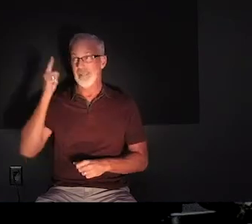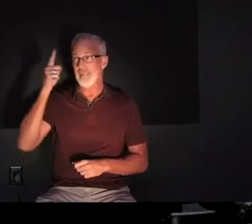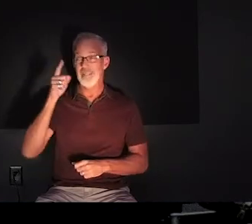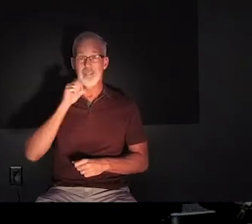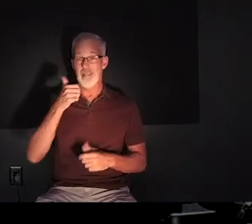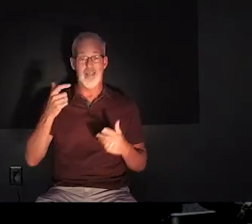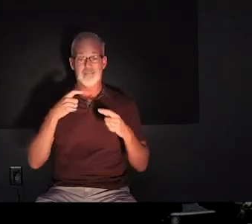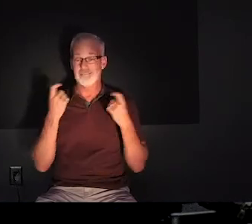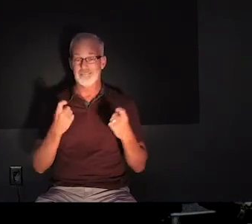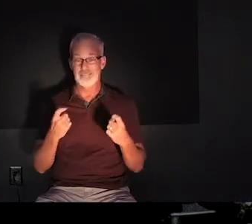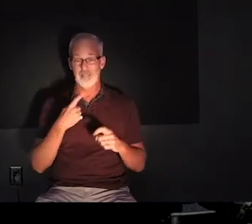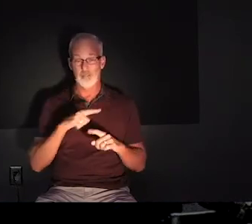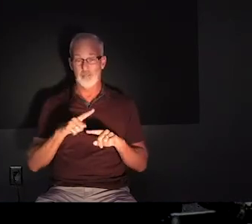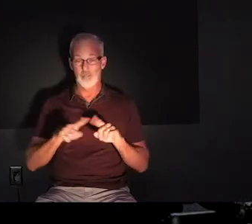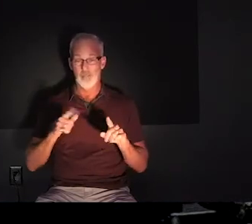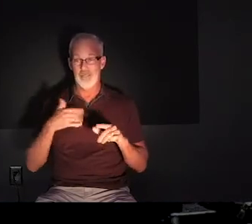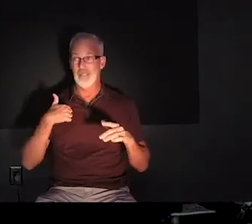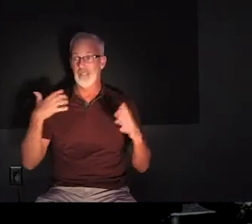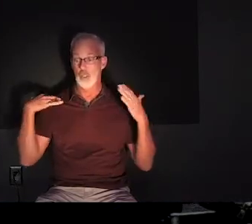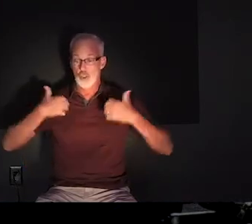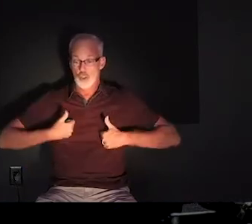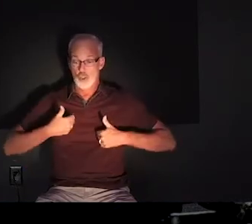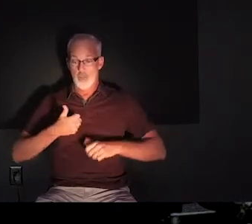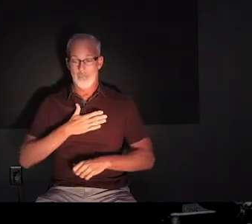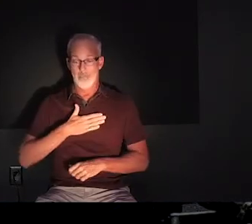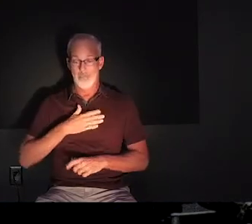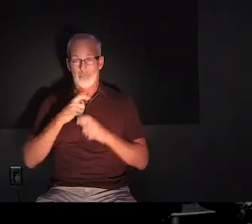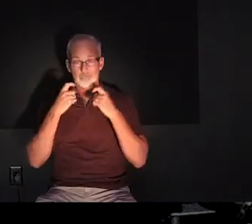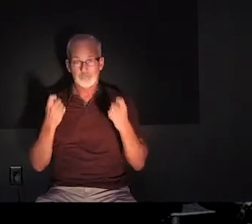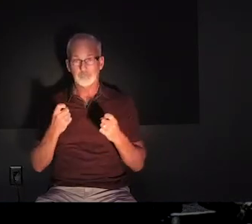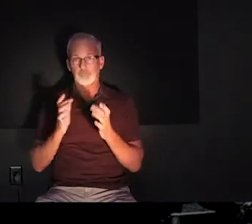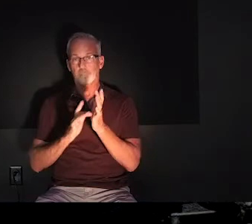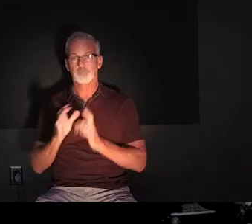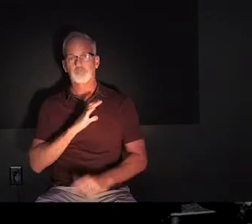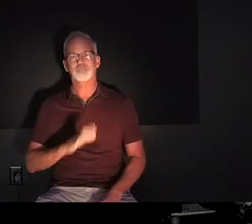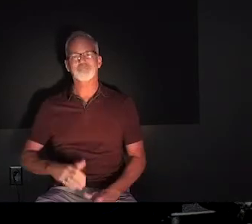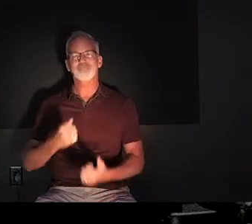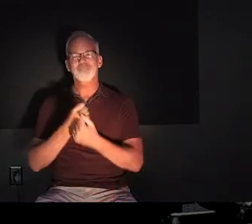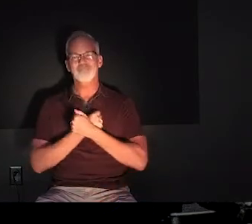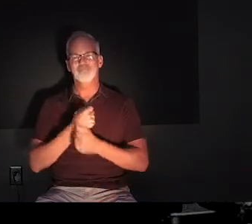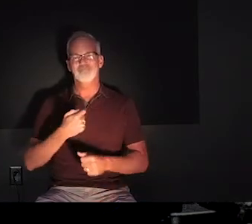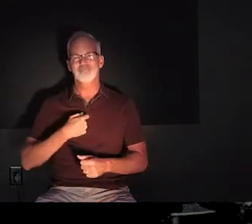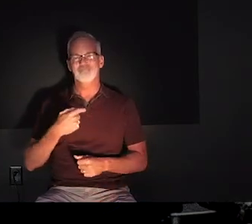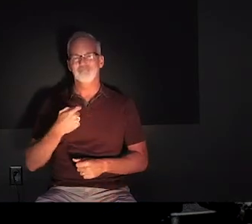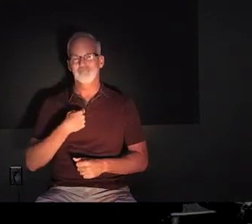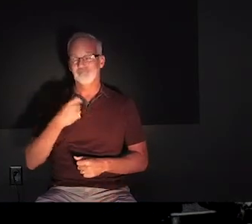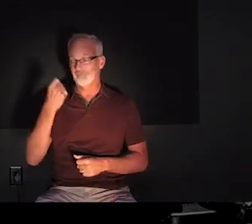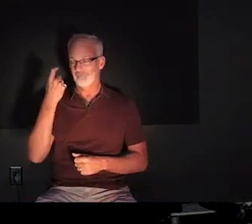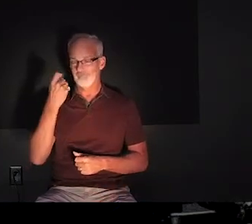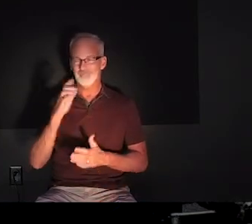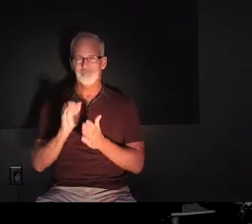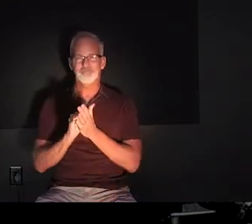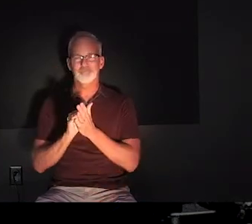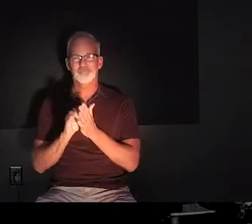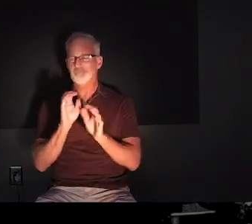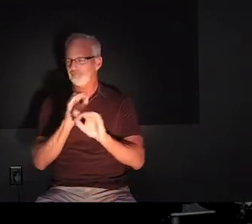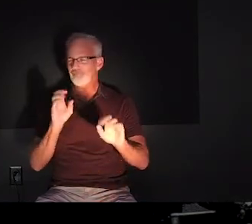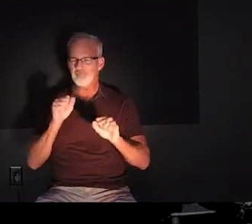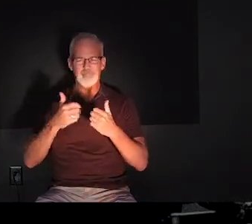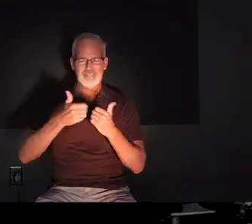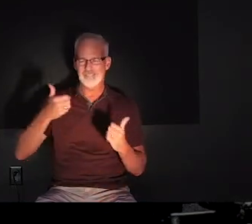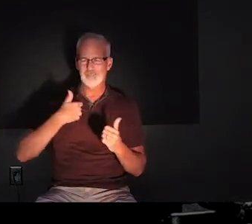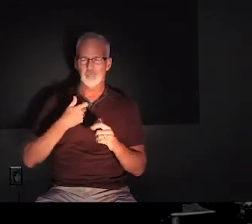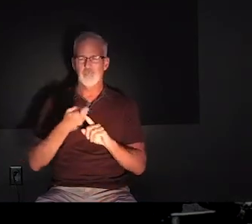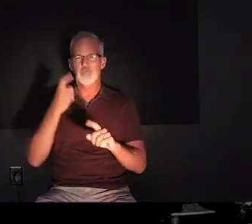for me. I'm identifying that Jesus Christ loves me. I am identifying with that nothing can separate me